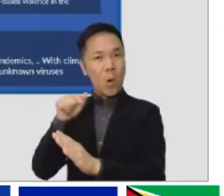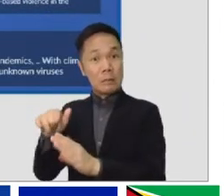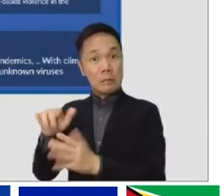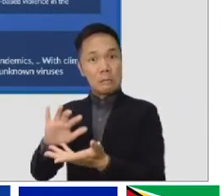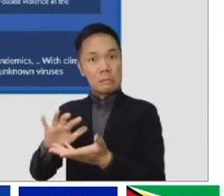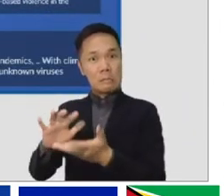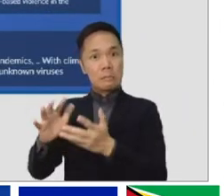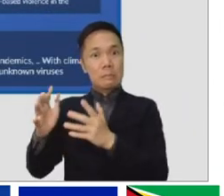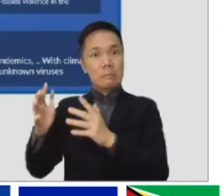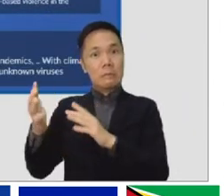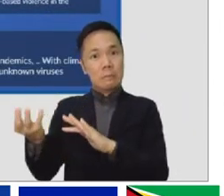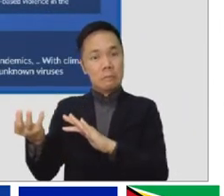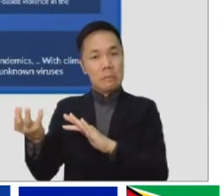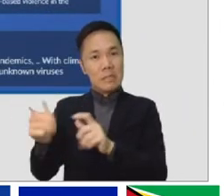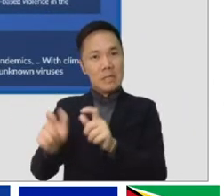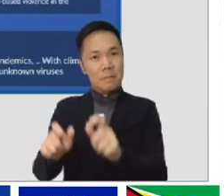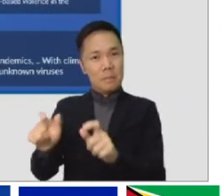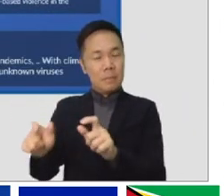of lives.